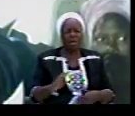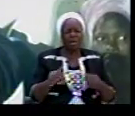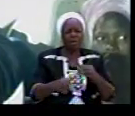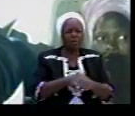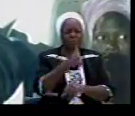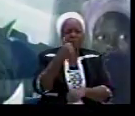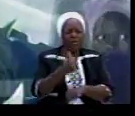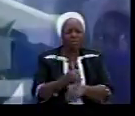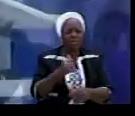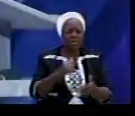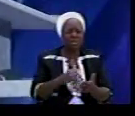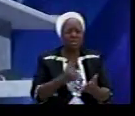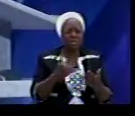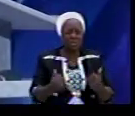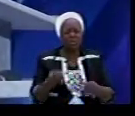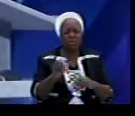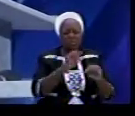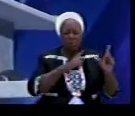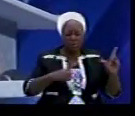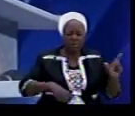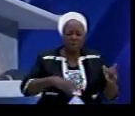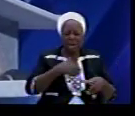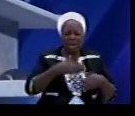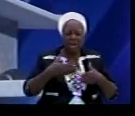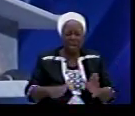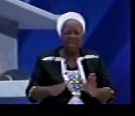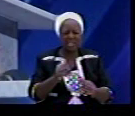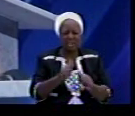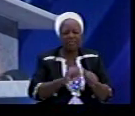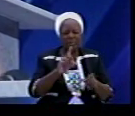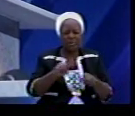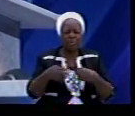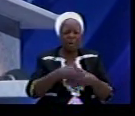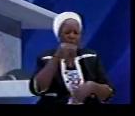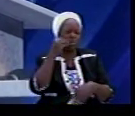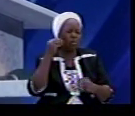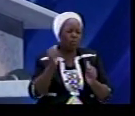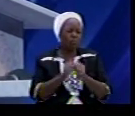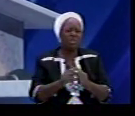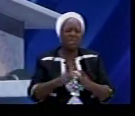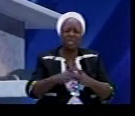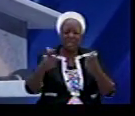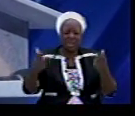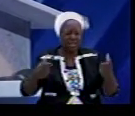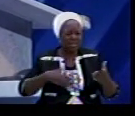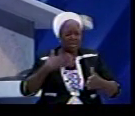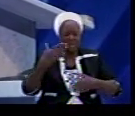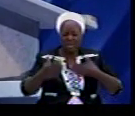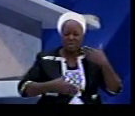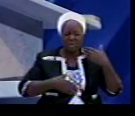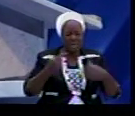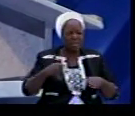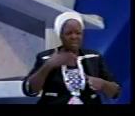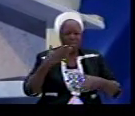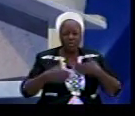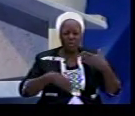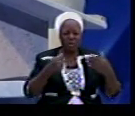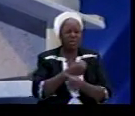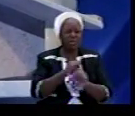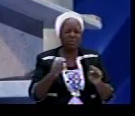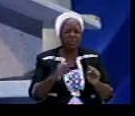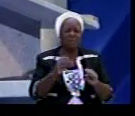Lord. And let everyone go back home with great joy. the joy of salvation.